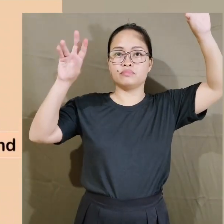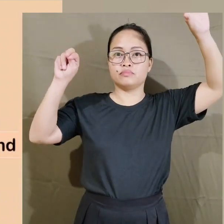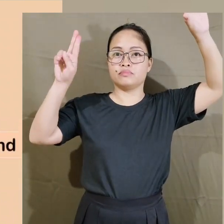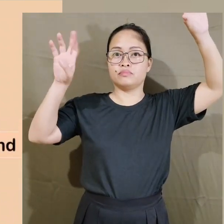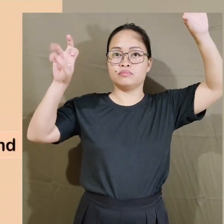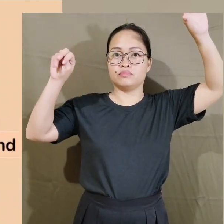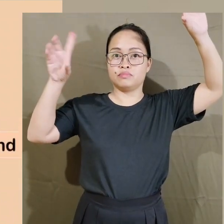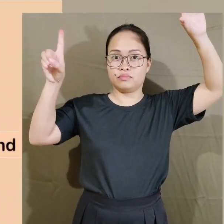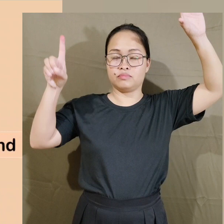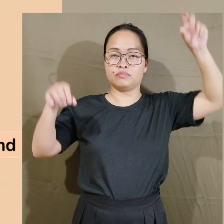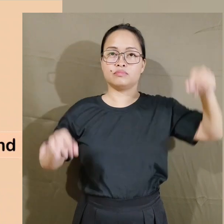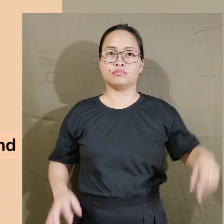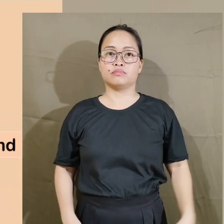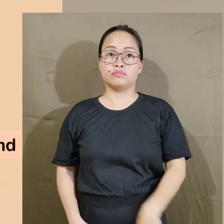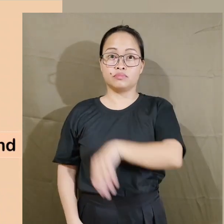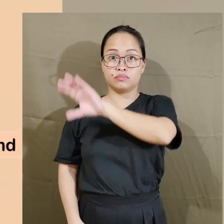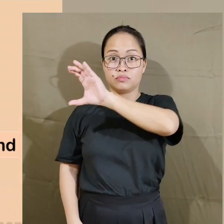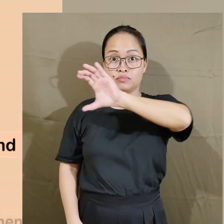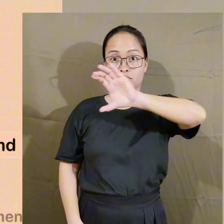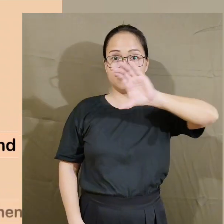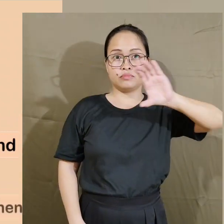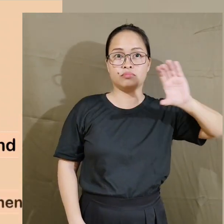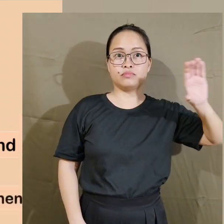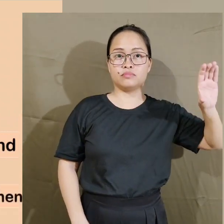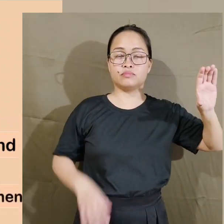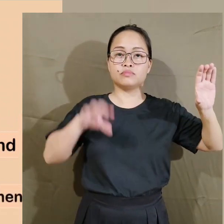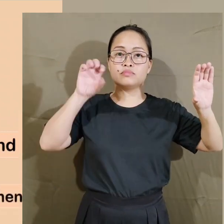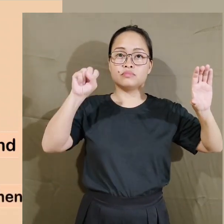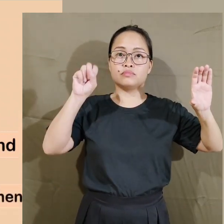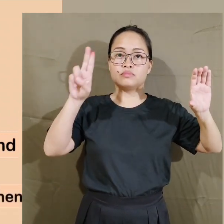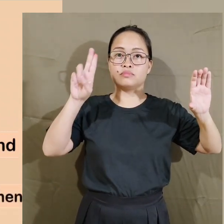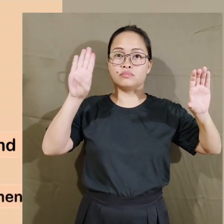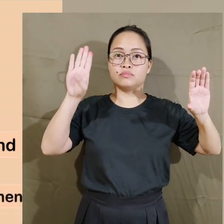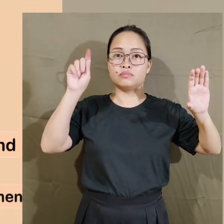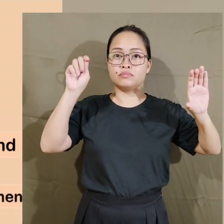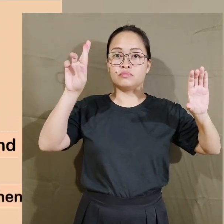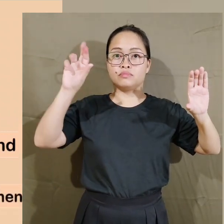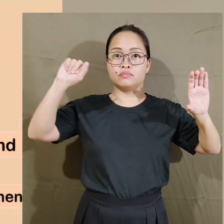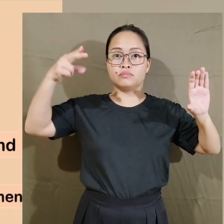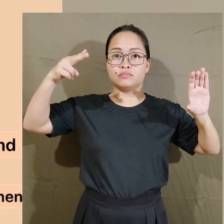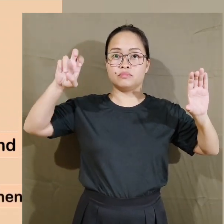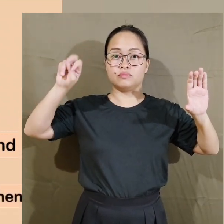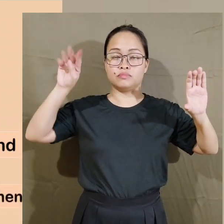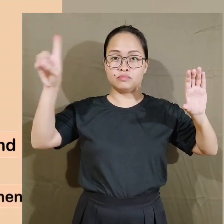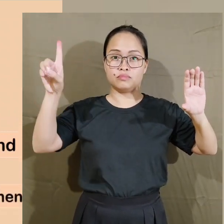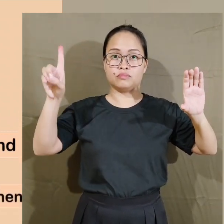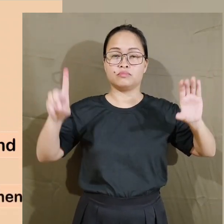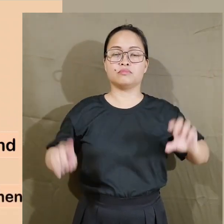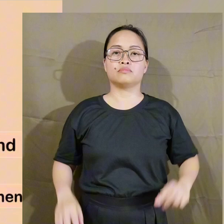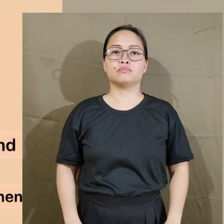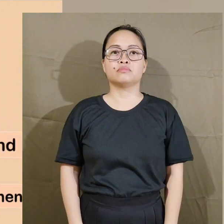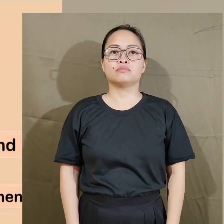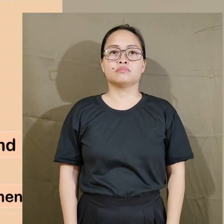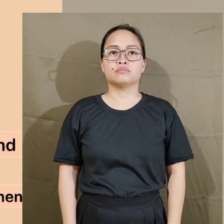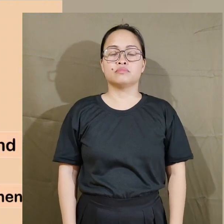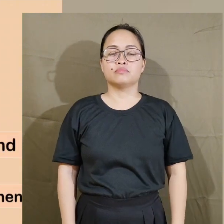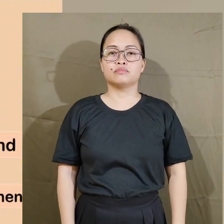and this one, the lower number, is what we call the subtrahend.